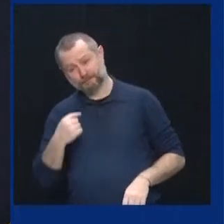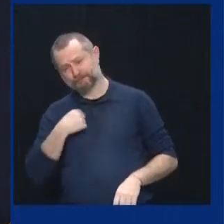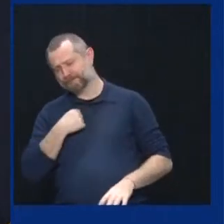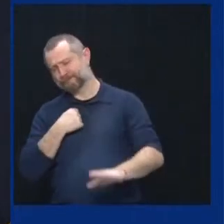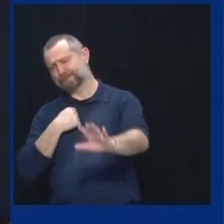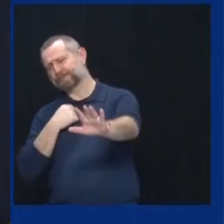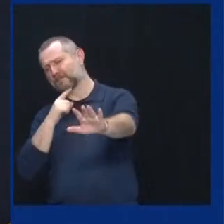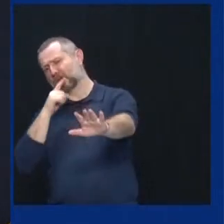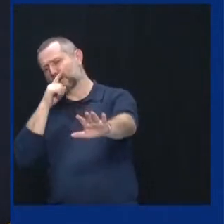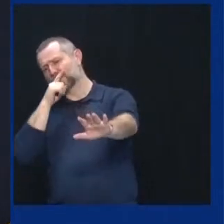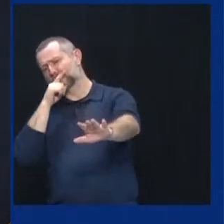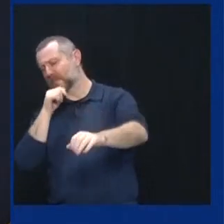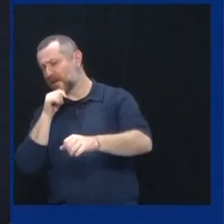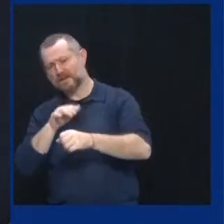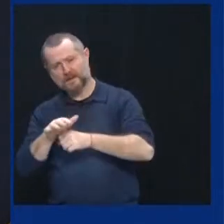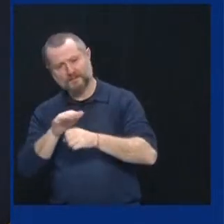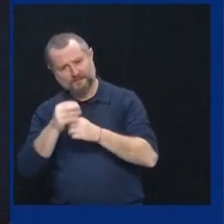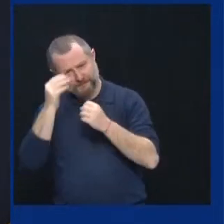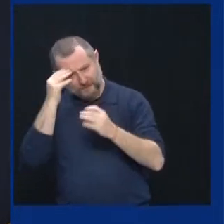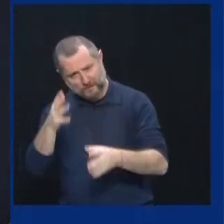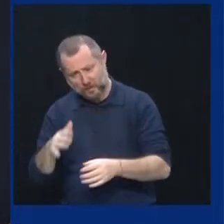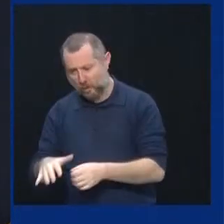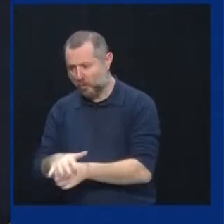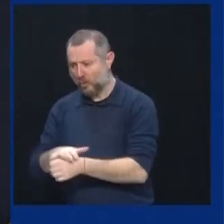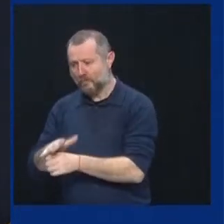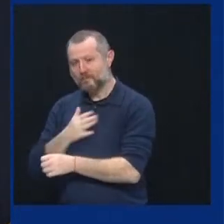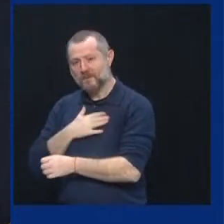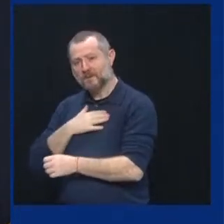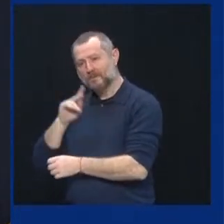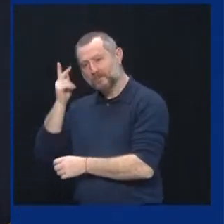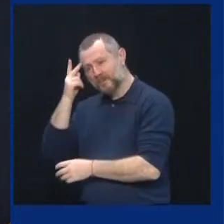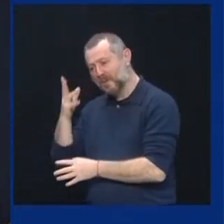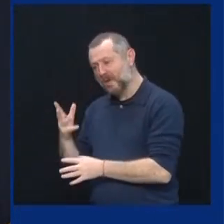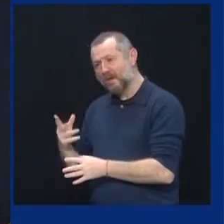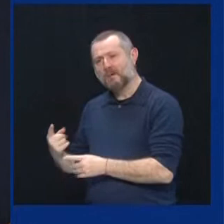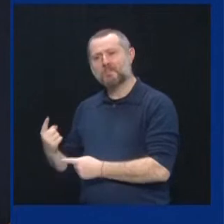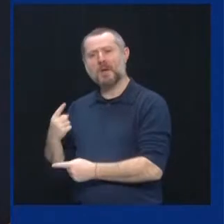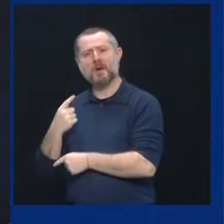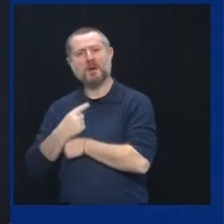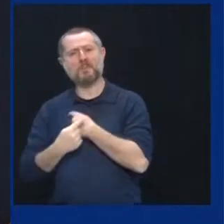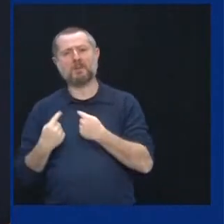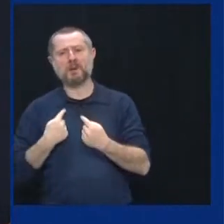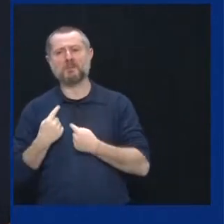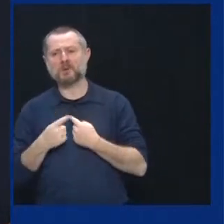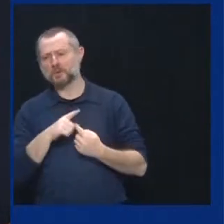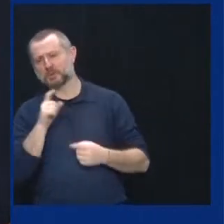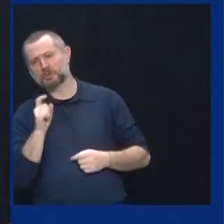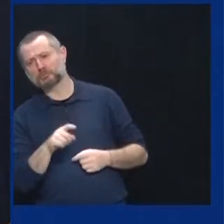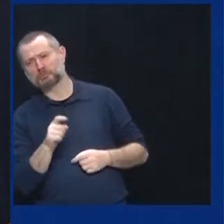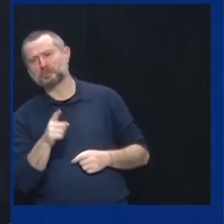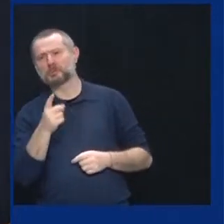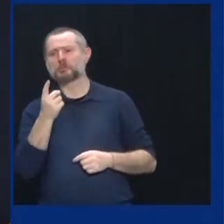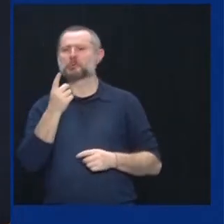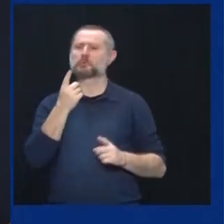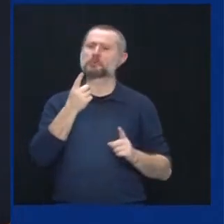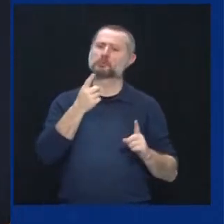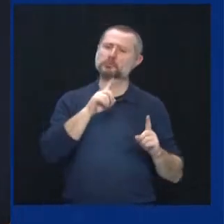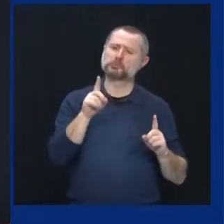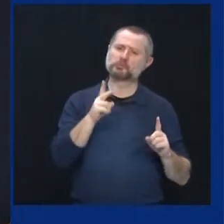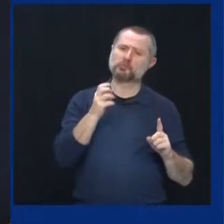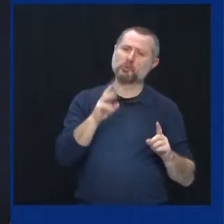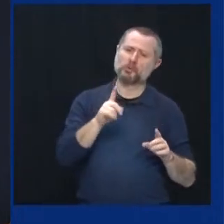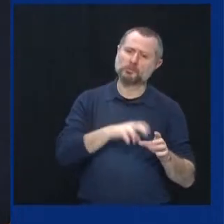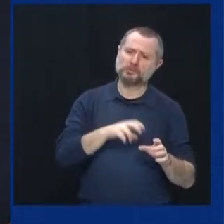politicians, this one should call on the resignation of Dr. Zucker. Are you kidding